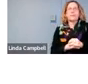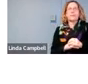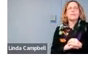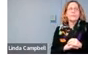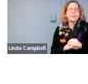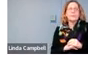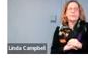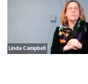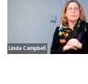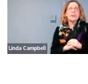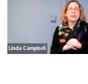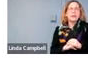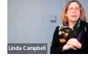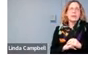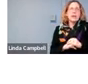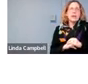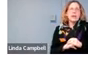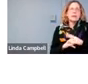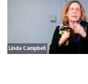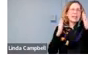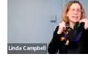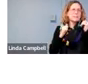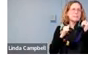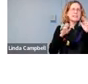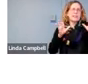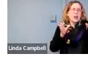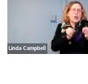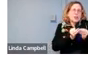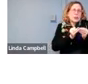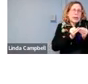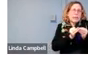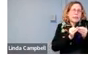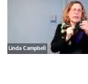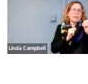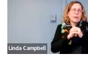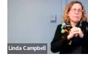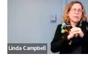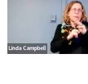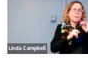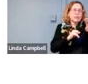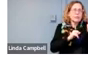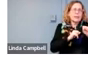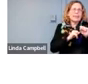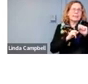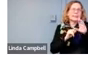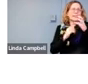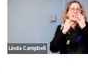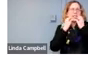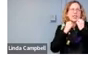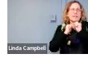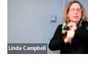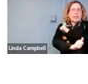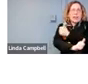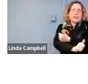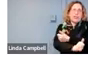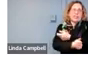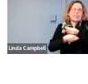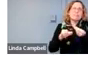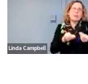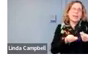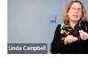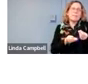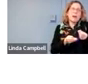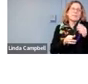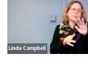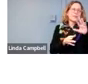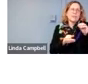And I also included a link that is shown here as well. They estimated that the total cost